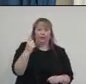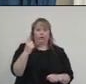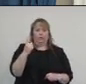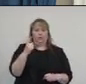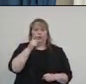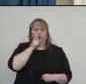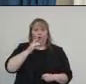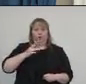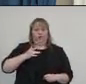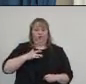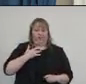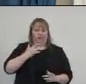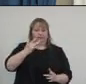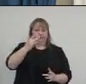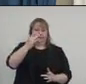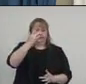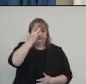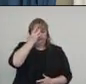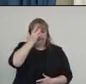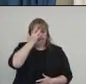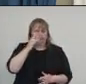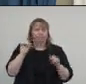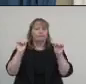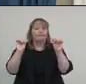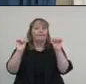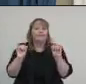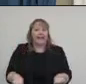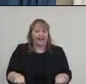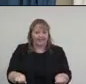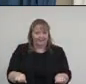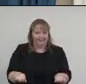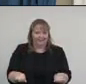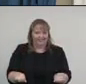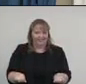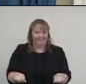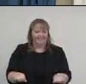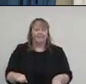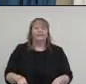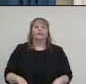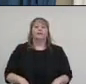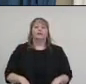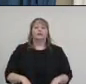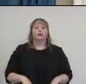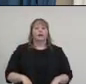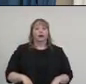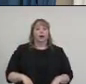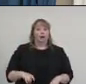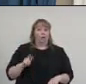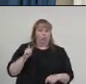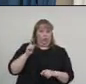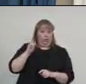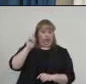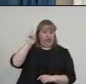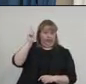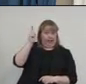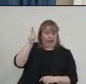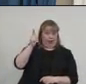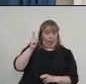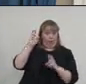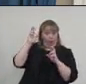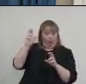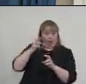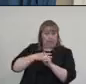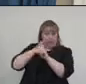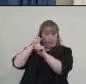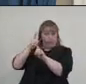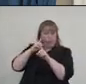know long-term we will need more testing. We'll be building our capacity to test asymptomatic Nevadans as well, which is one of the